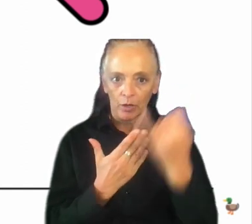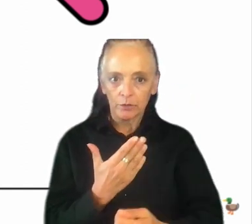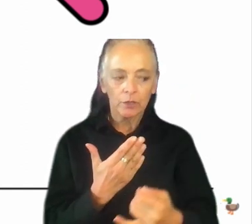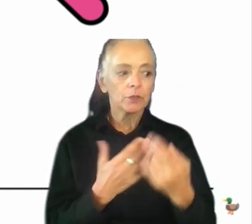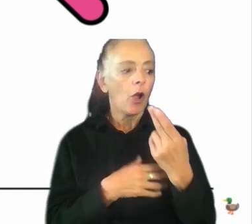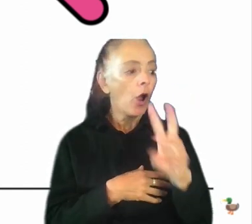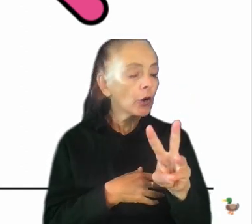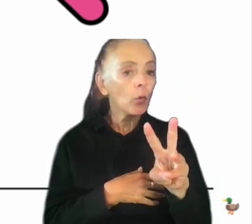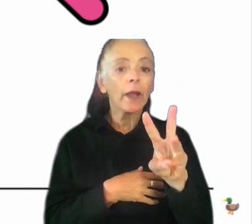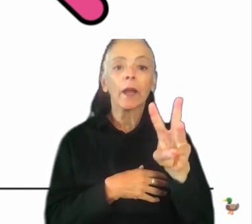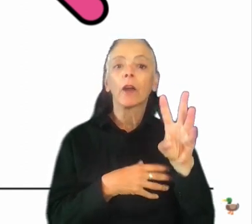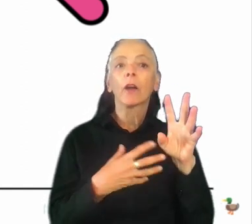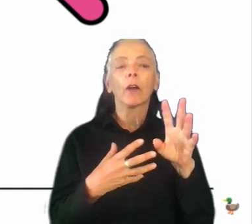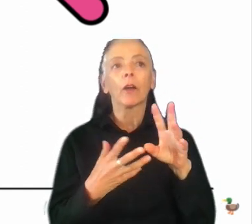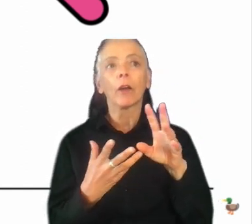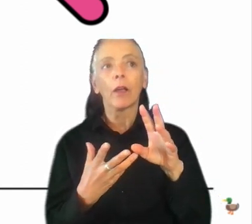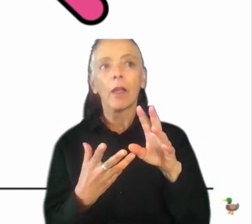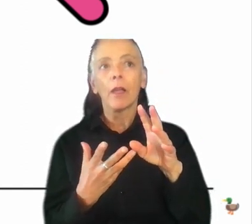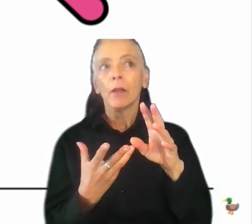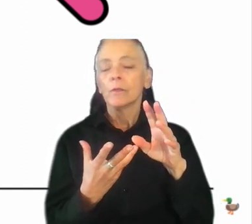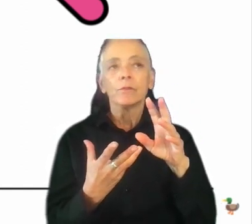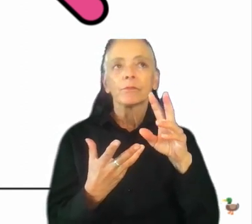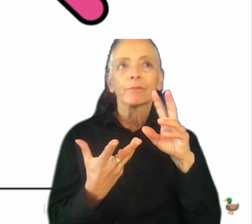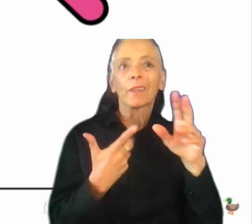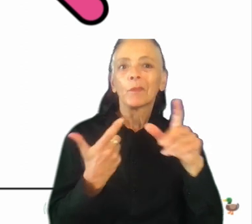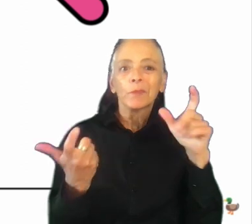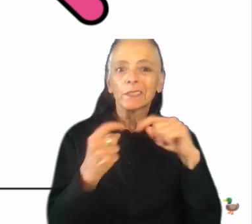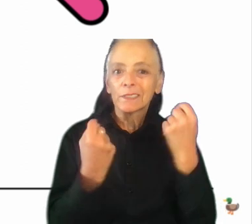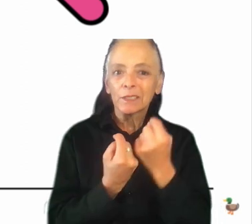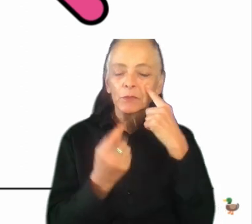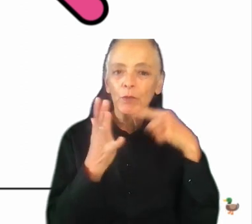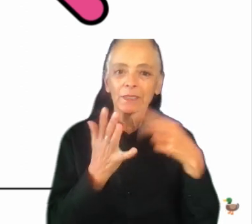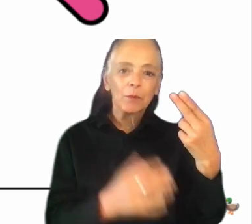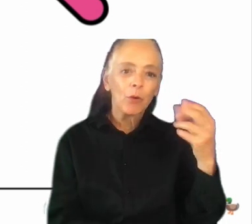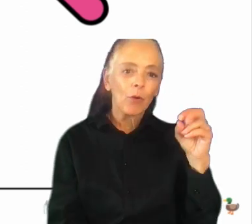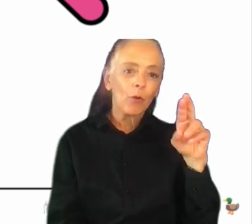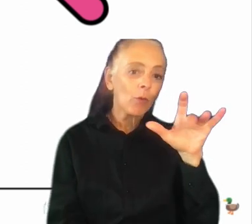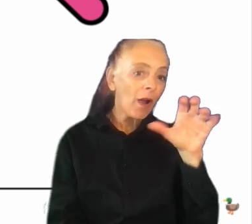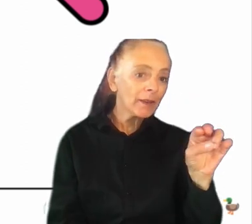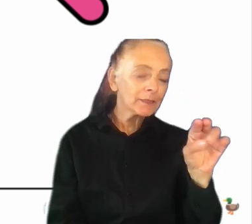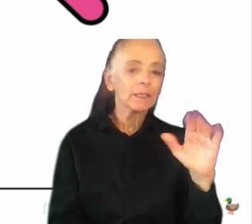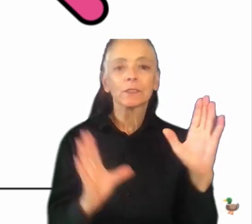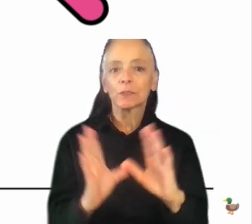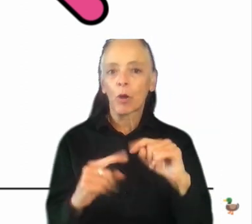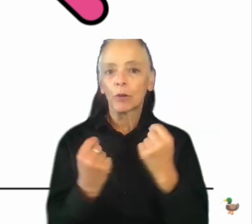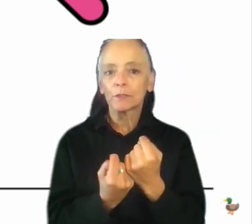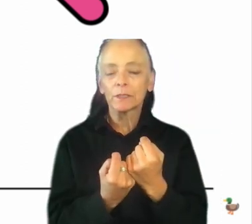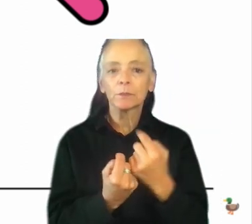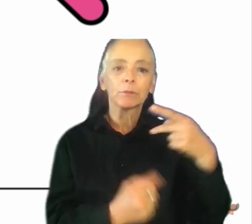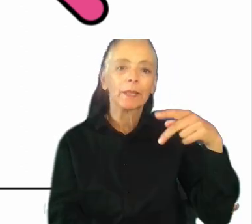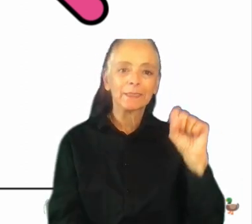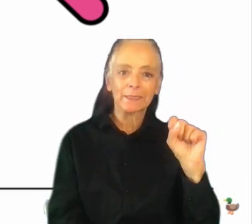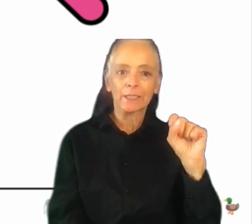hardware for example working on the playstation vr headset working with big teams such as on horizon and with smaller teams playstation funds a